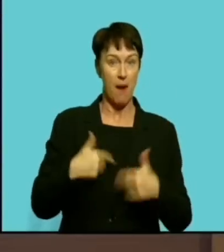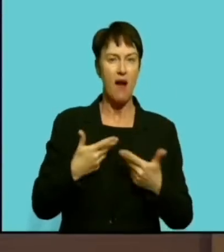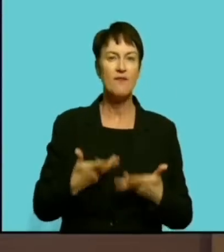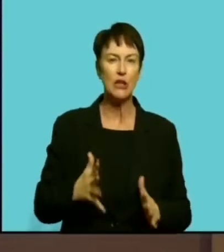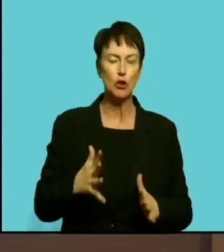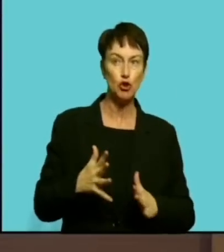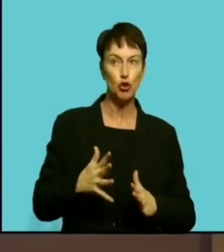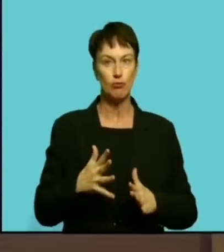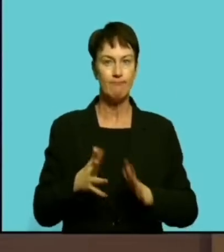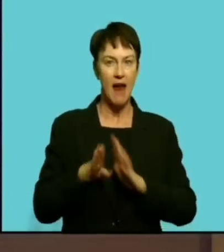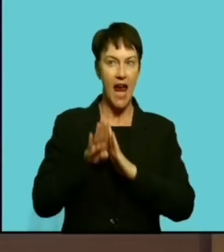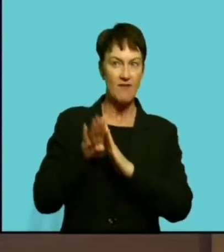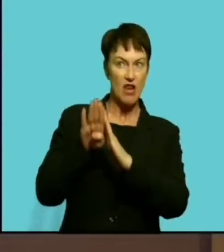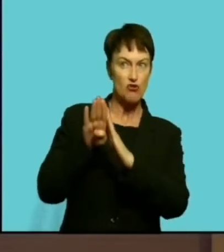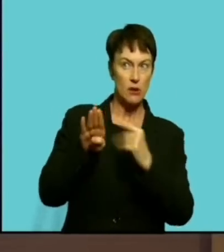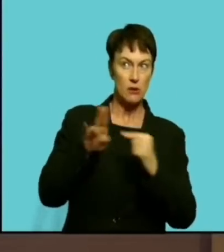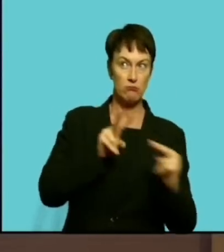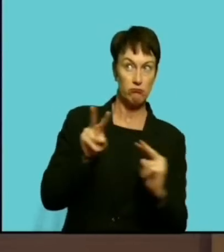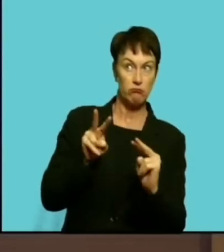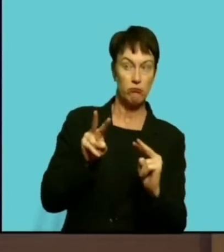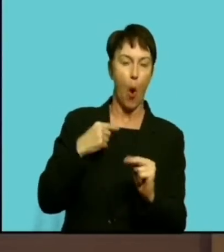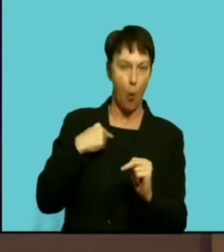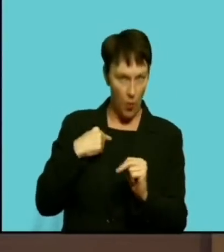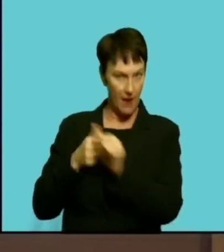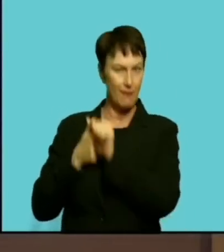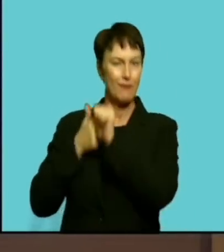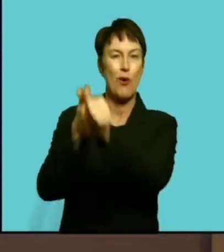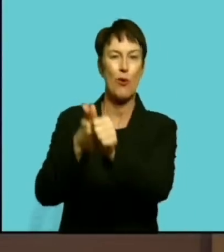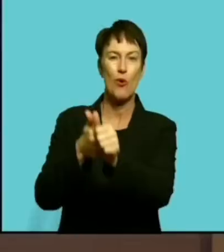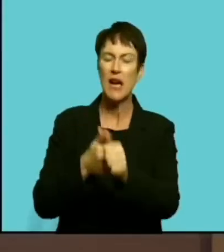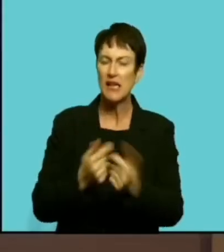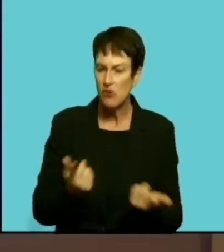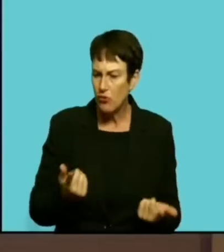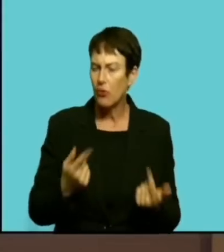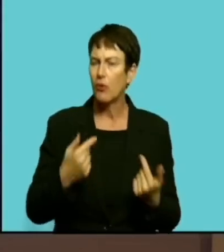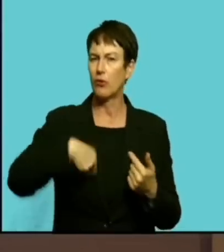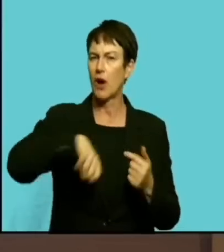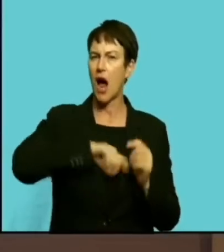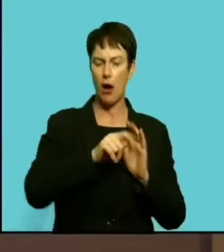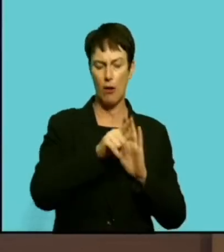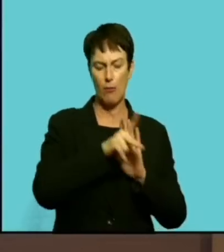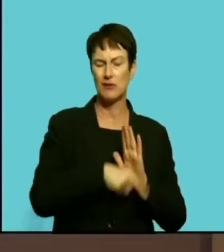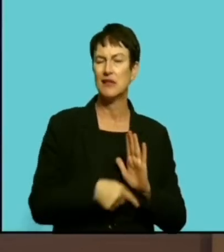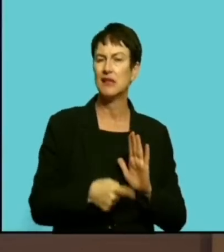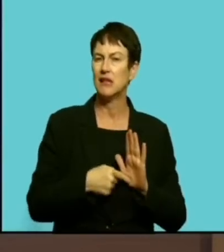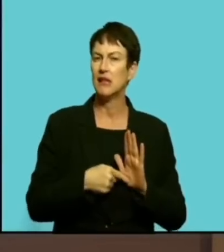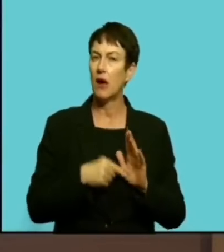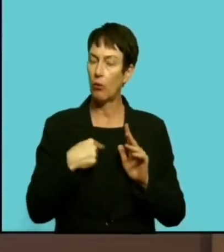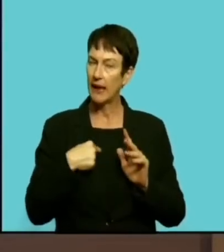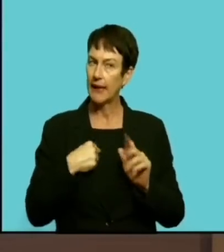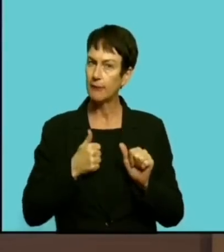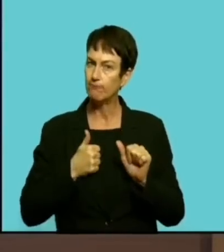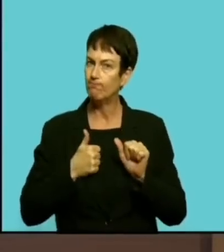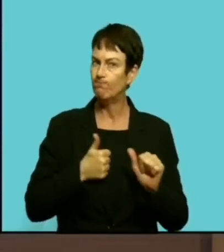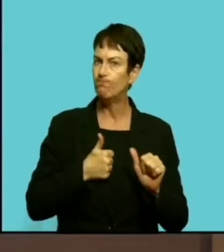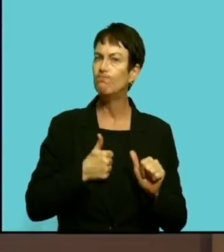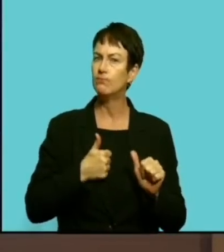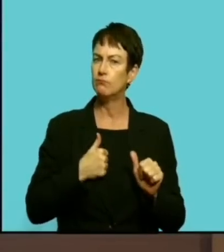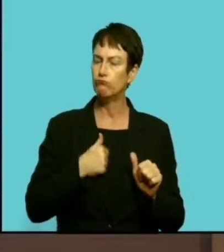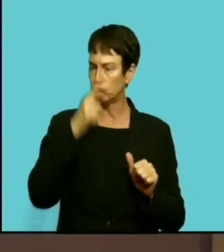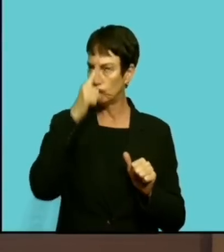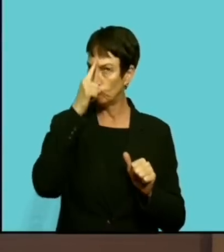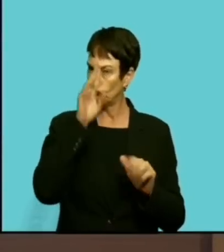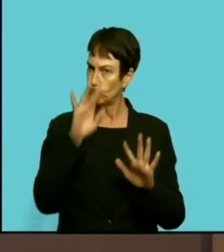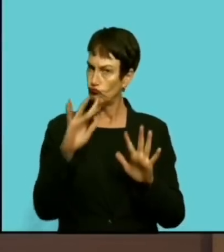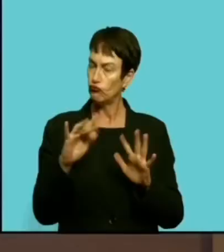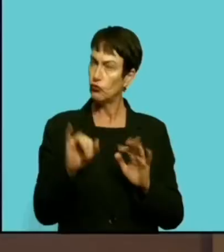which we had been adjusting the policy rate is appropriate for the state of the South African economy and the